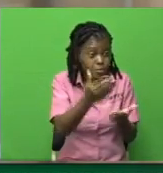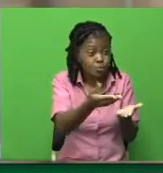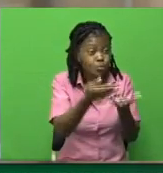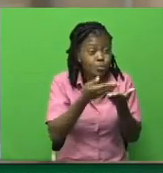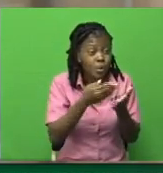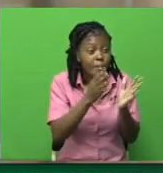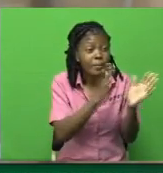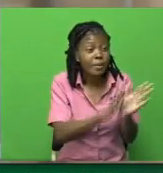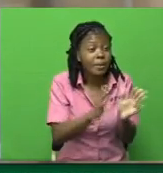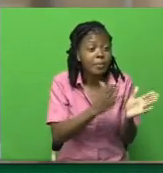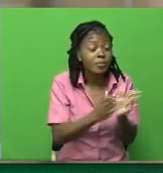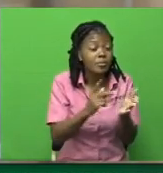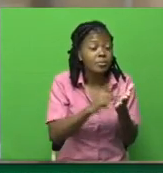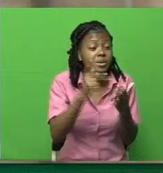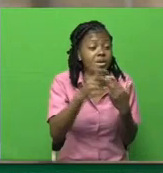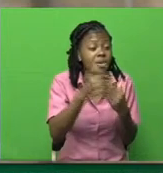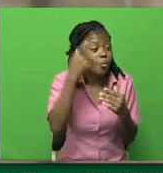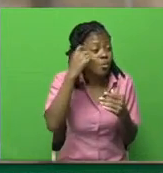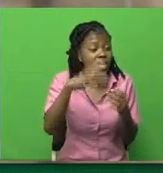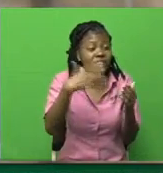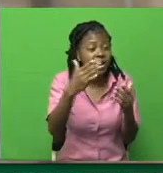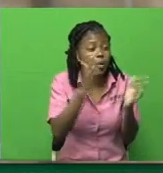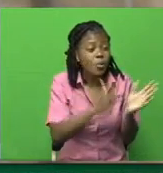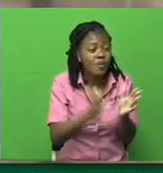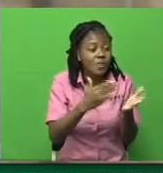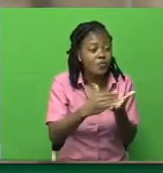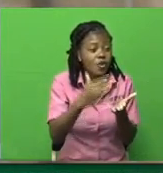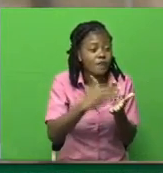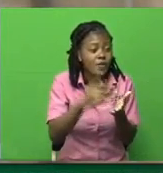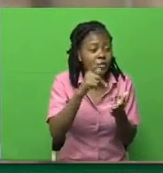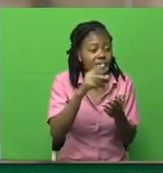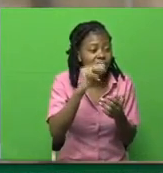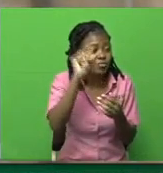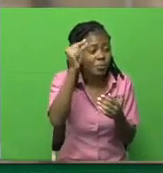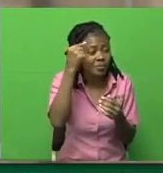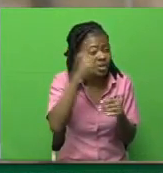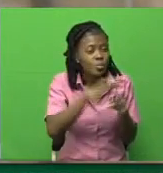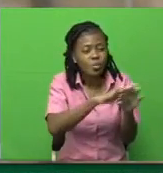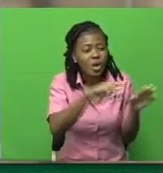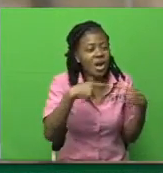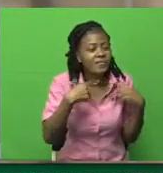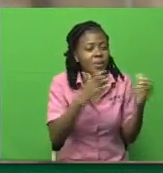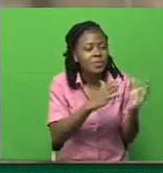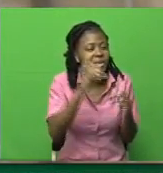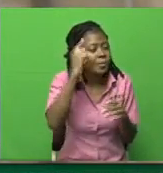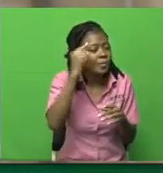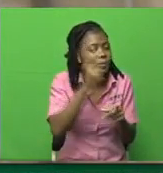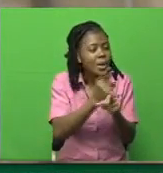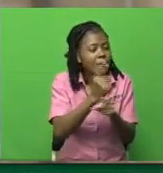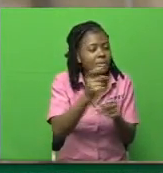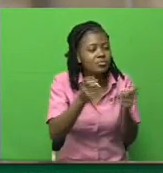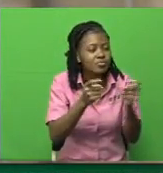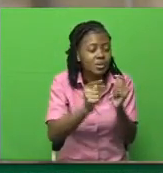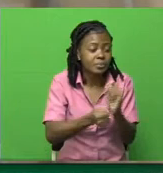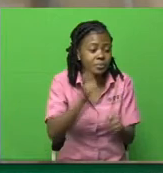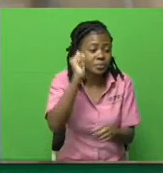your program because you always have a plan to remove the pnm from government but you'll never have a plan to go on this country